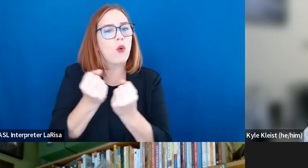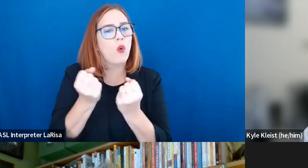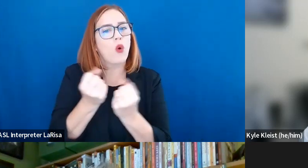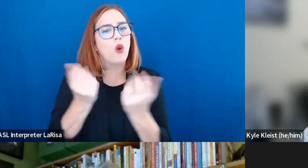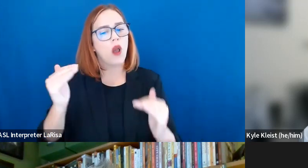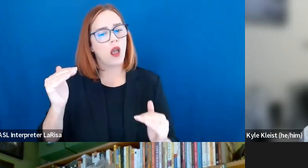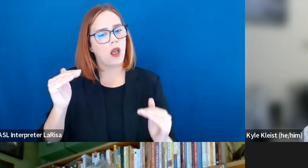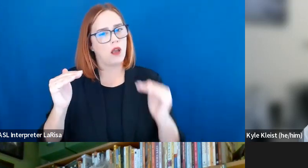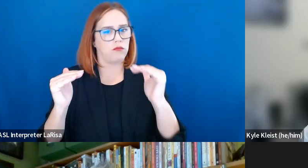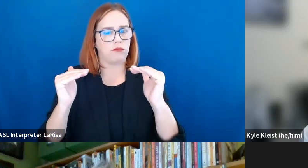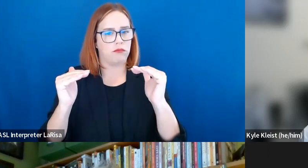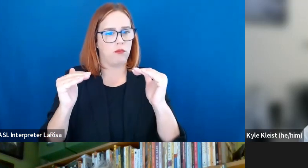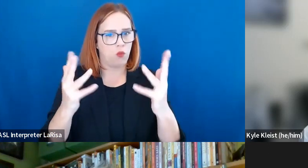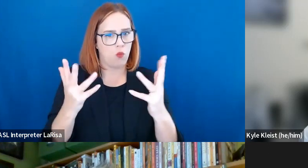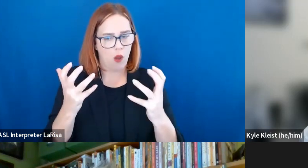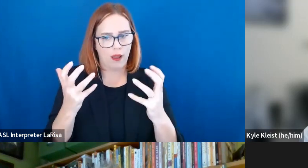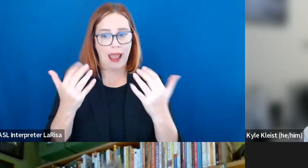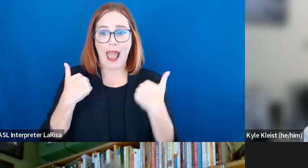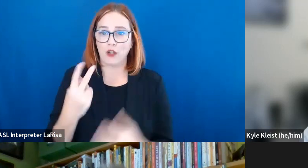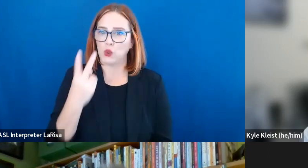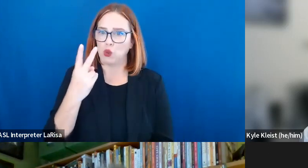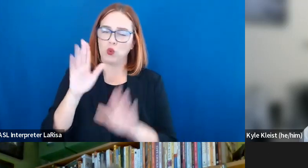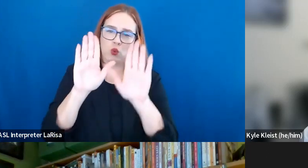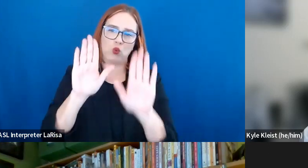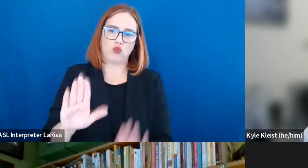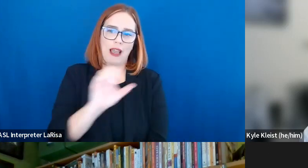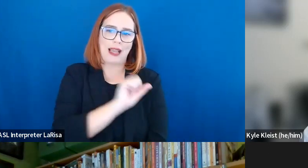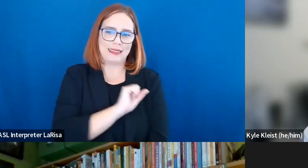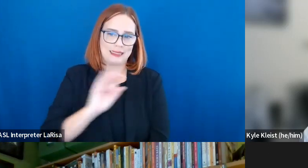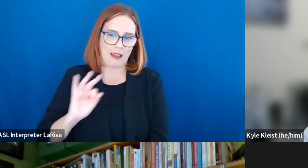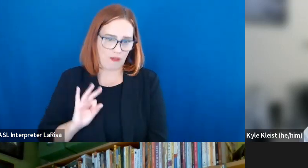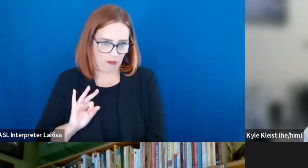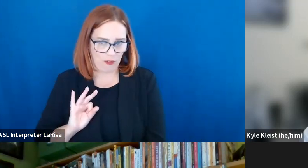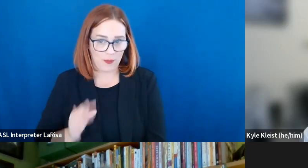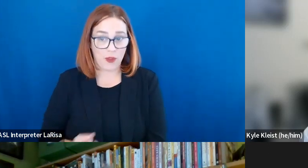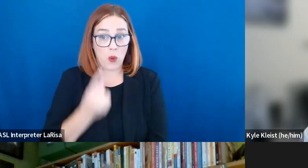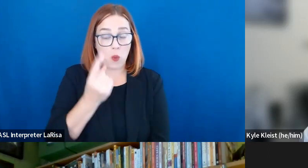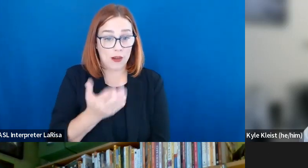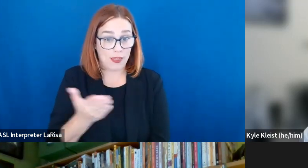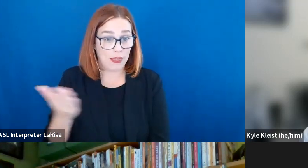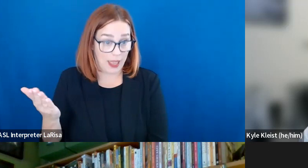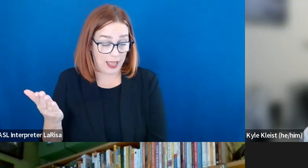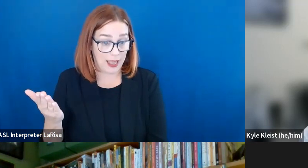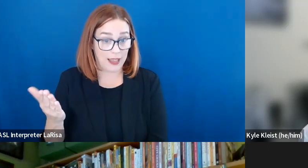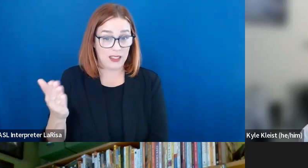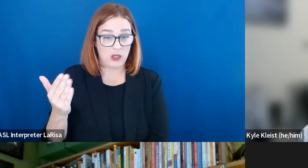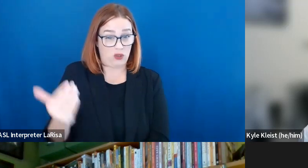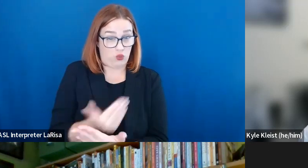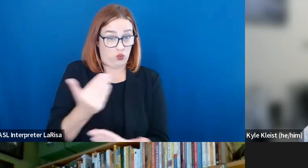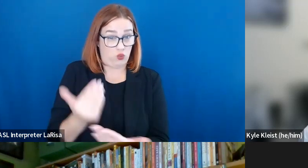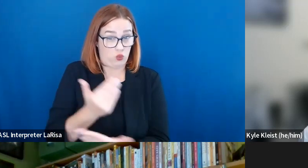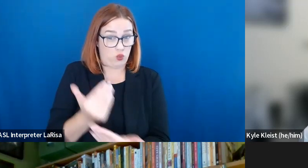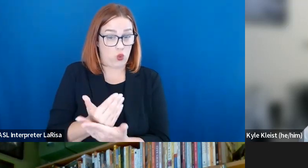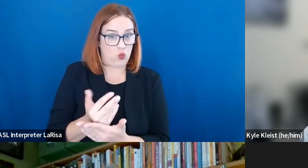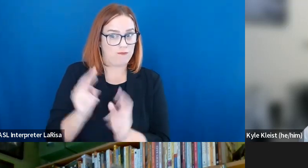staff, and the one thing that they brought a change that I'm really excited about is instead